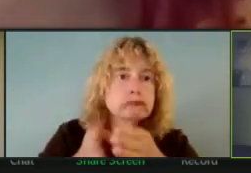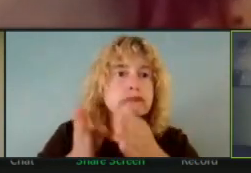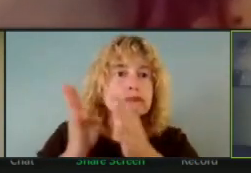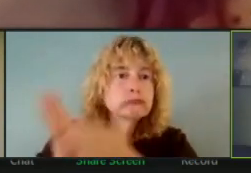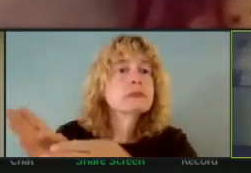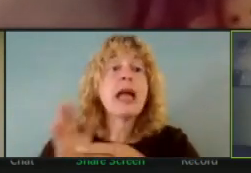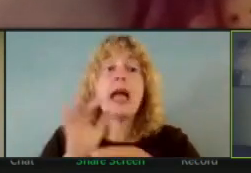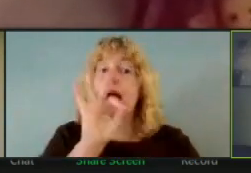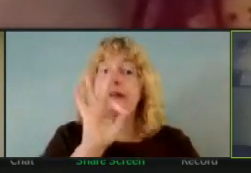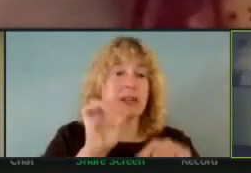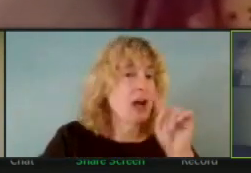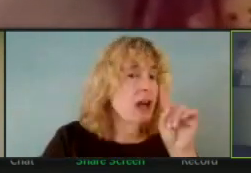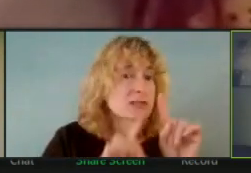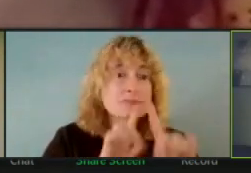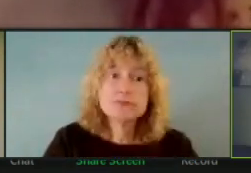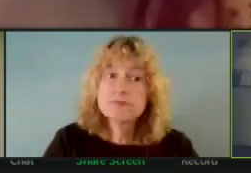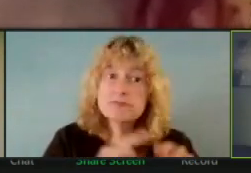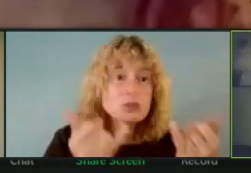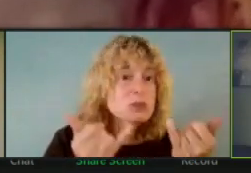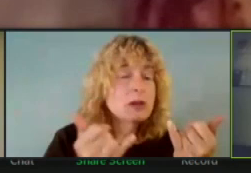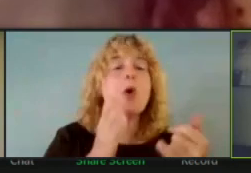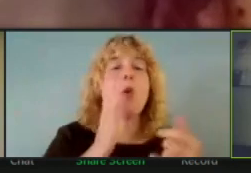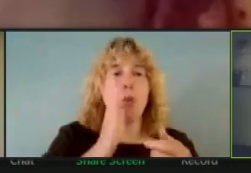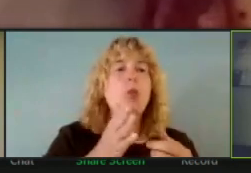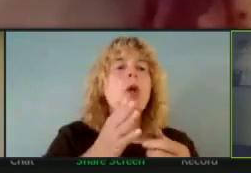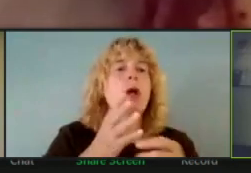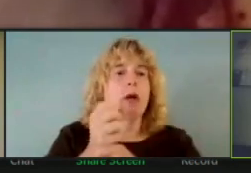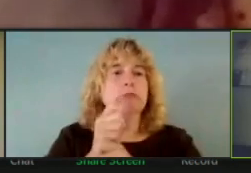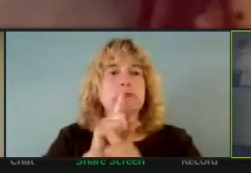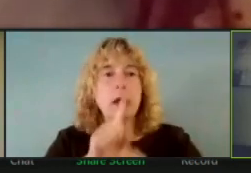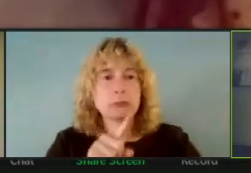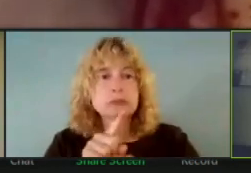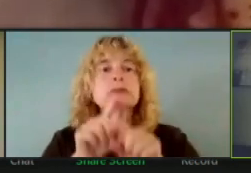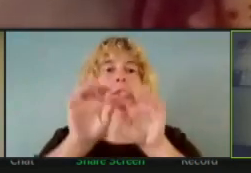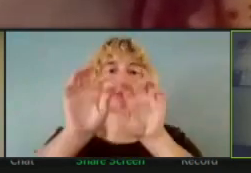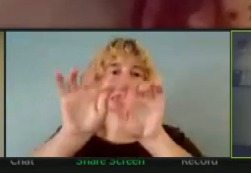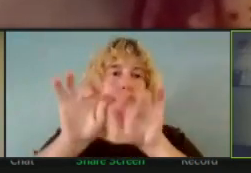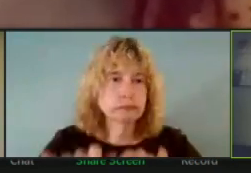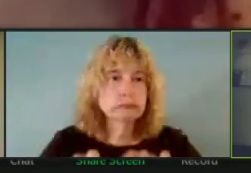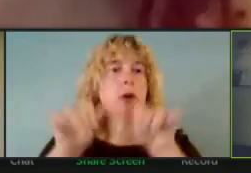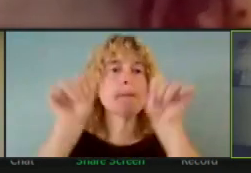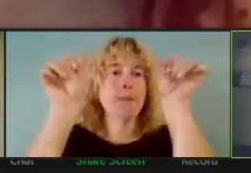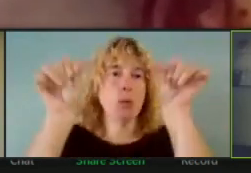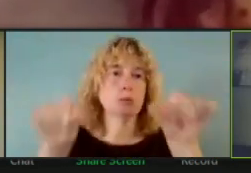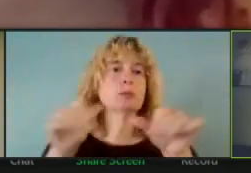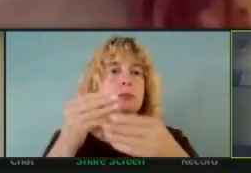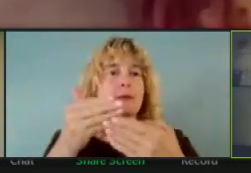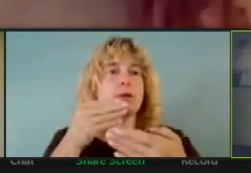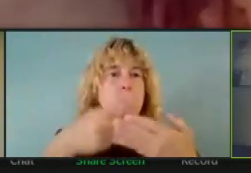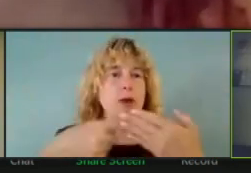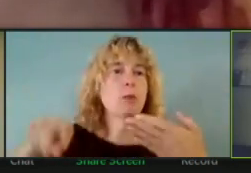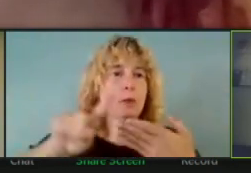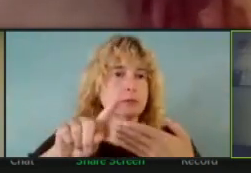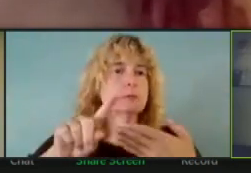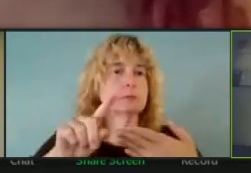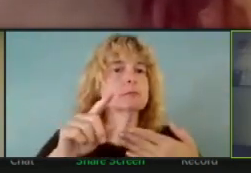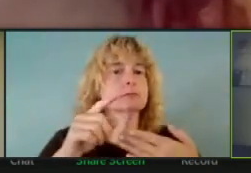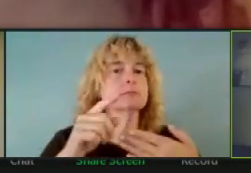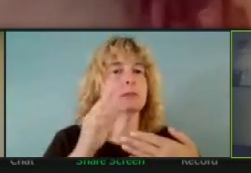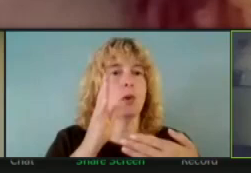you the answers by next week. All the questions asked today will be posted with answers